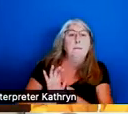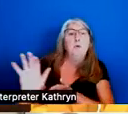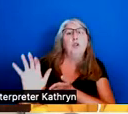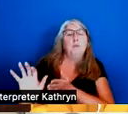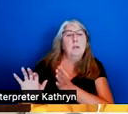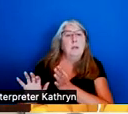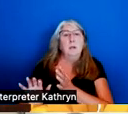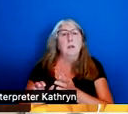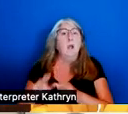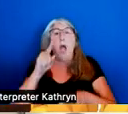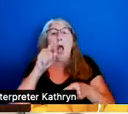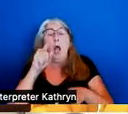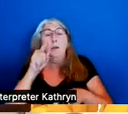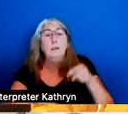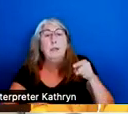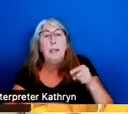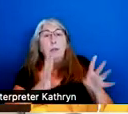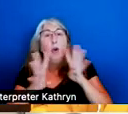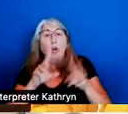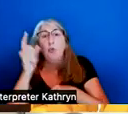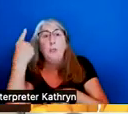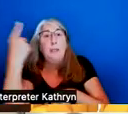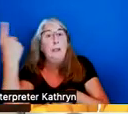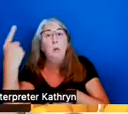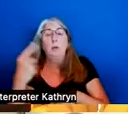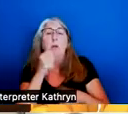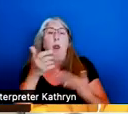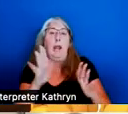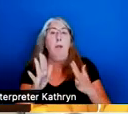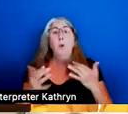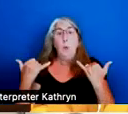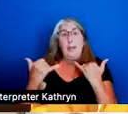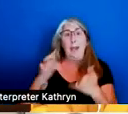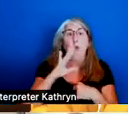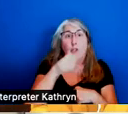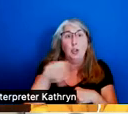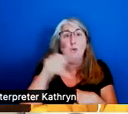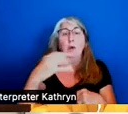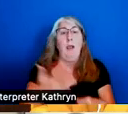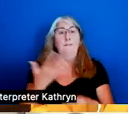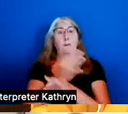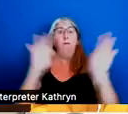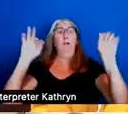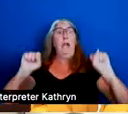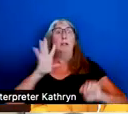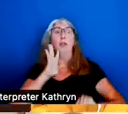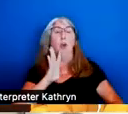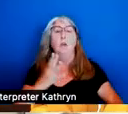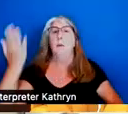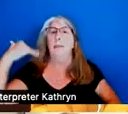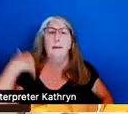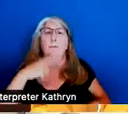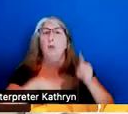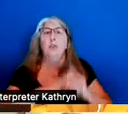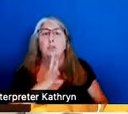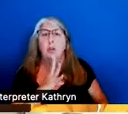couldn't talk to no one. Like perhaps I'm talking right now. I feel free that I can talk. At that time, I couldn't talk. I had to just sit here